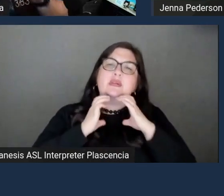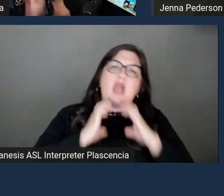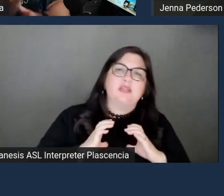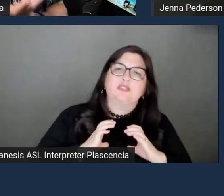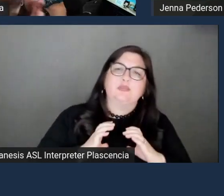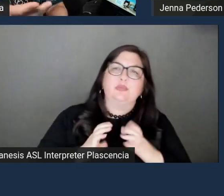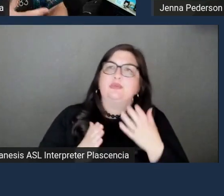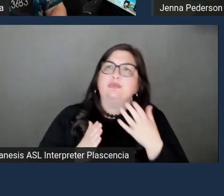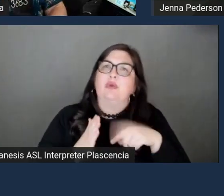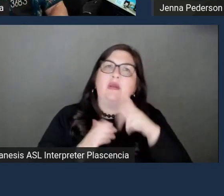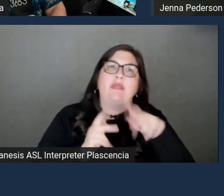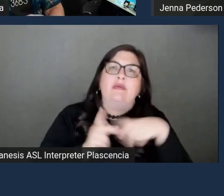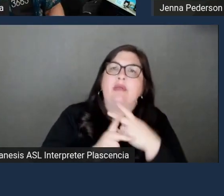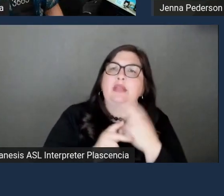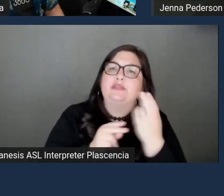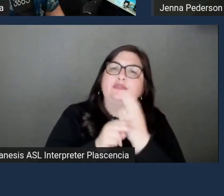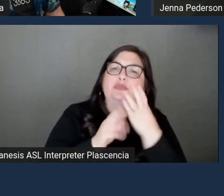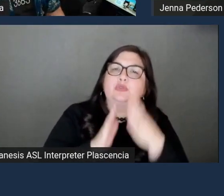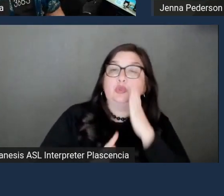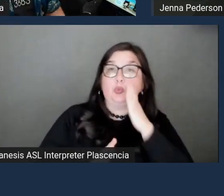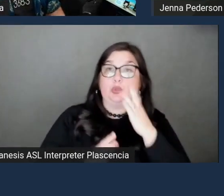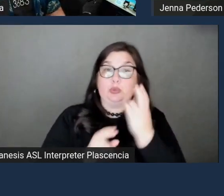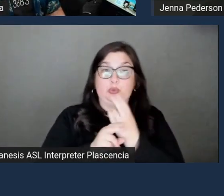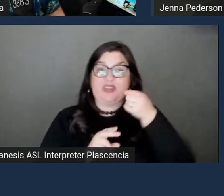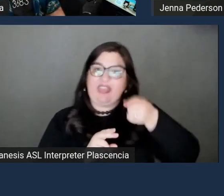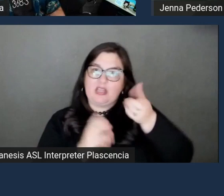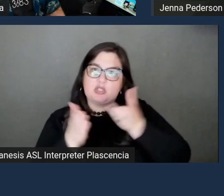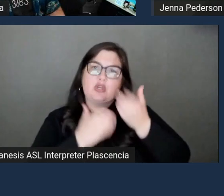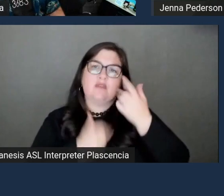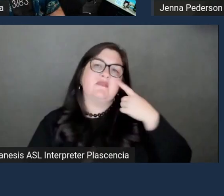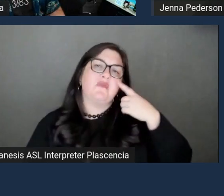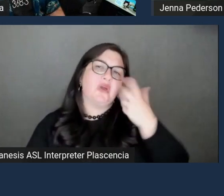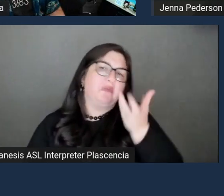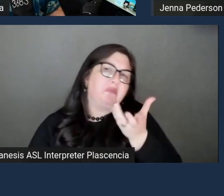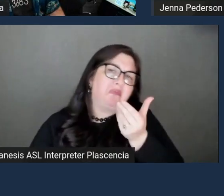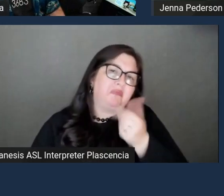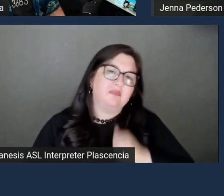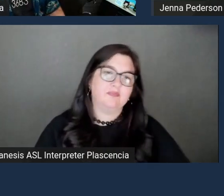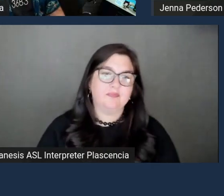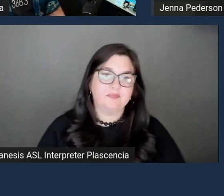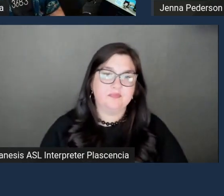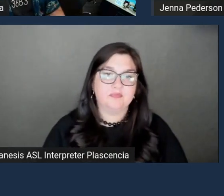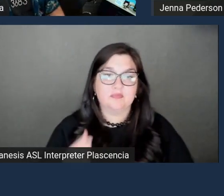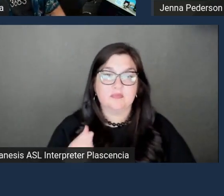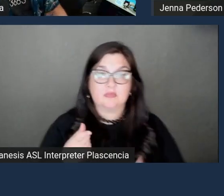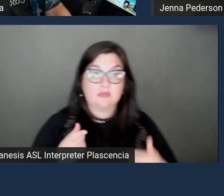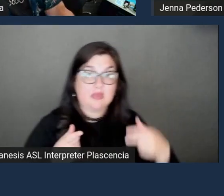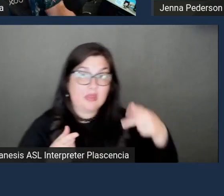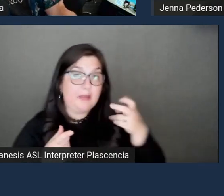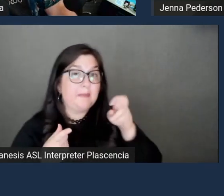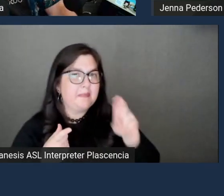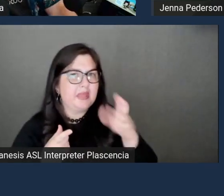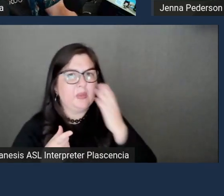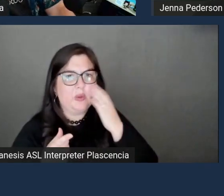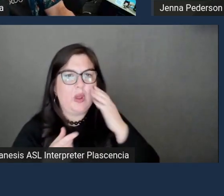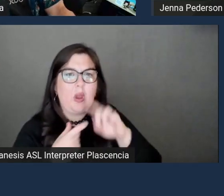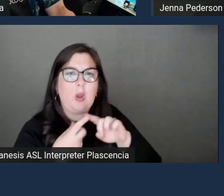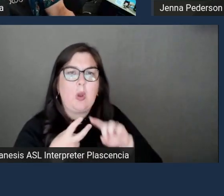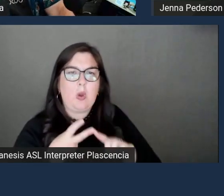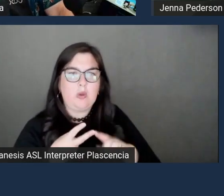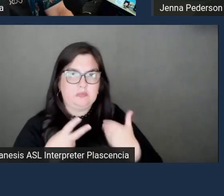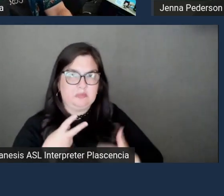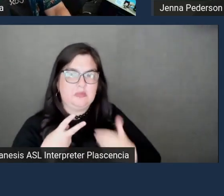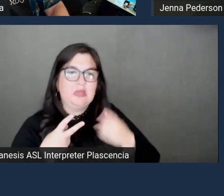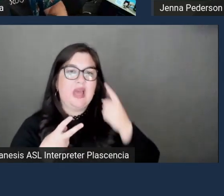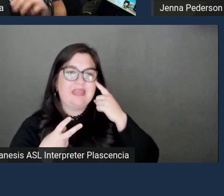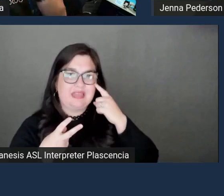you see customers using the service for? I can jump in. Peter has many, but one that I think is close to home